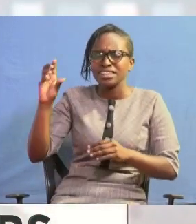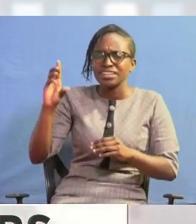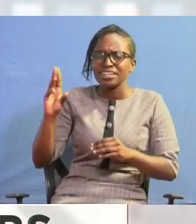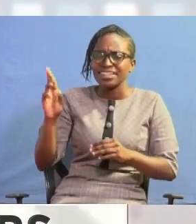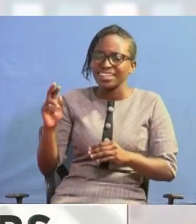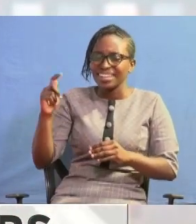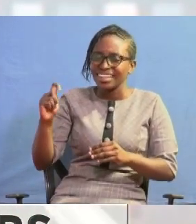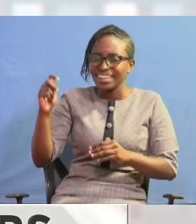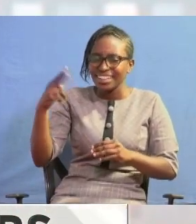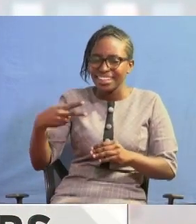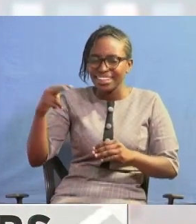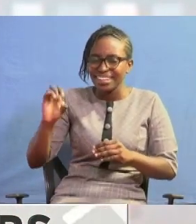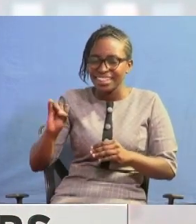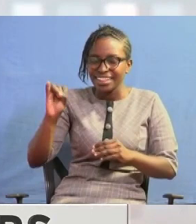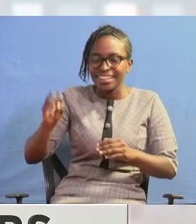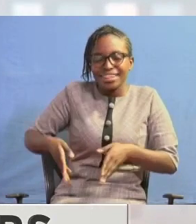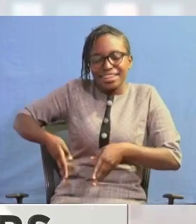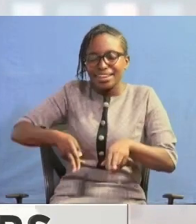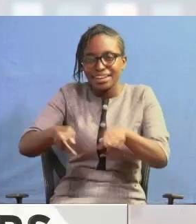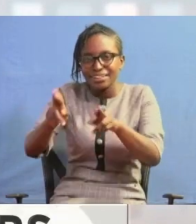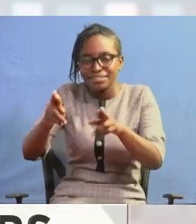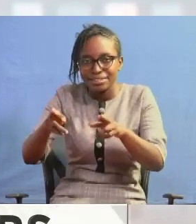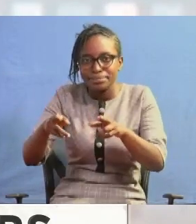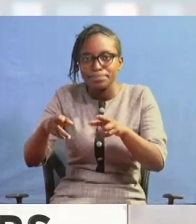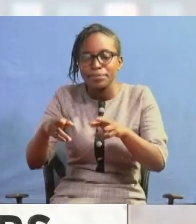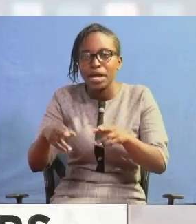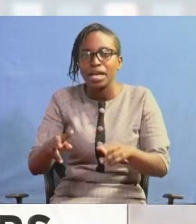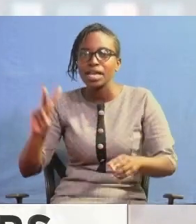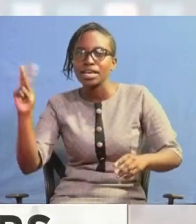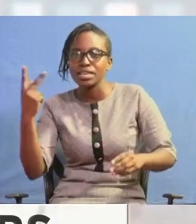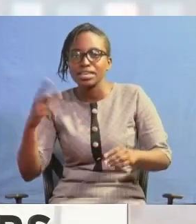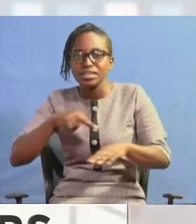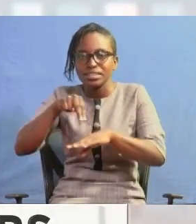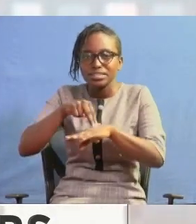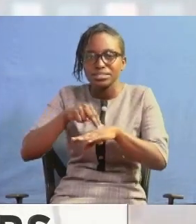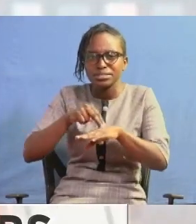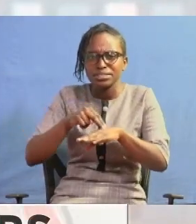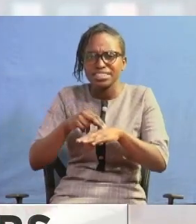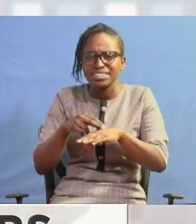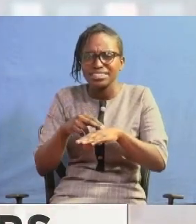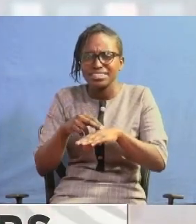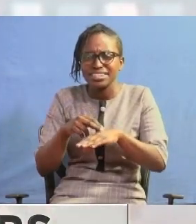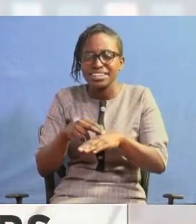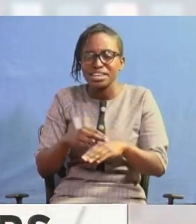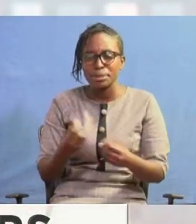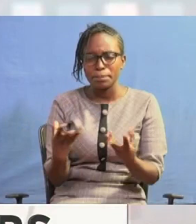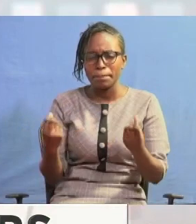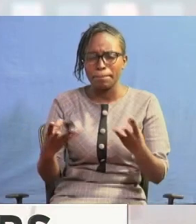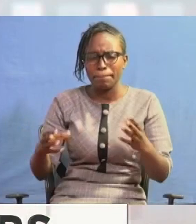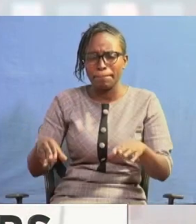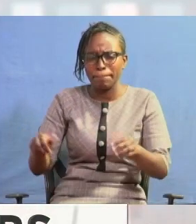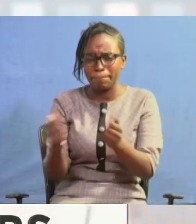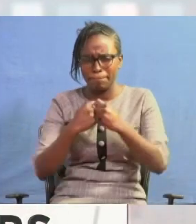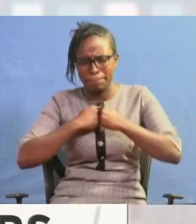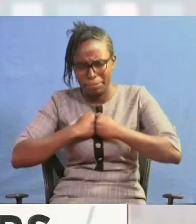of eviction within the next 7 days. This is according to the Kenya National Highways Authority that says many accidents have been caused